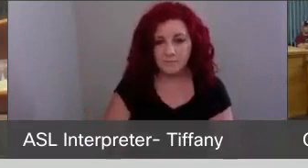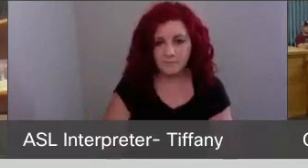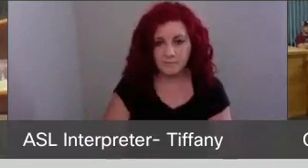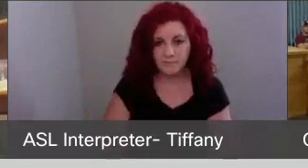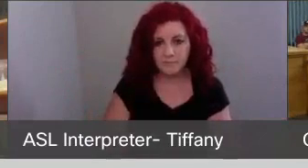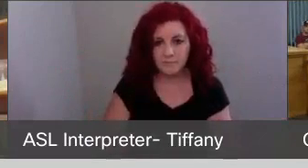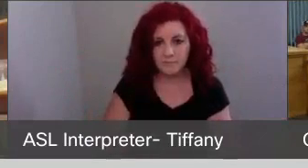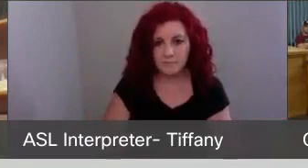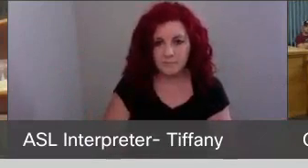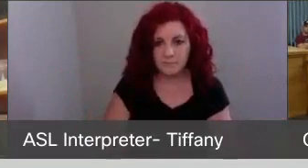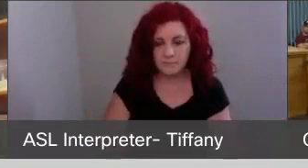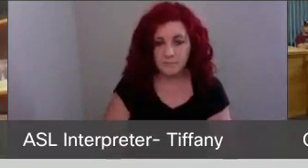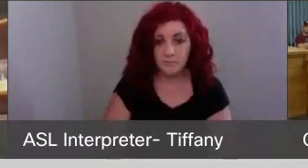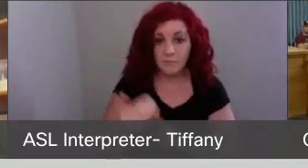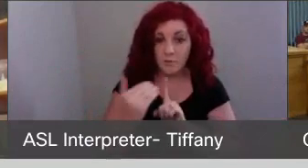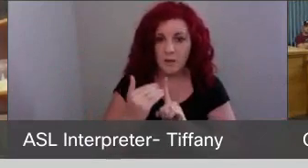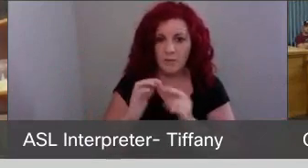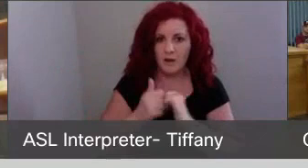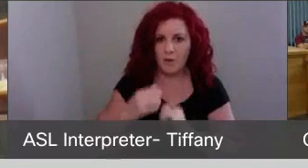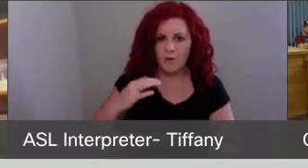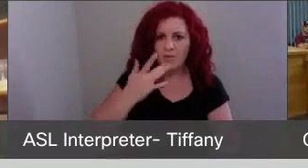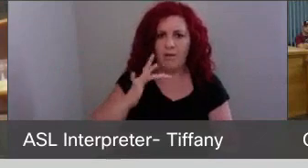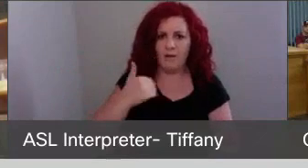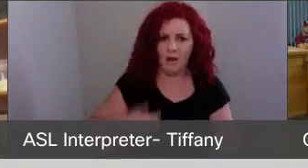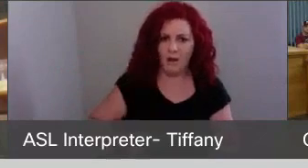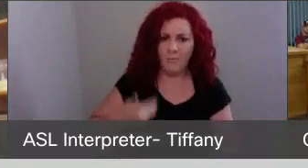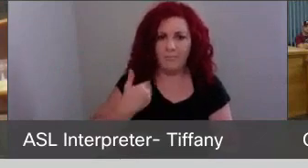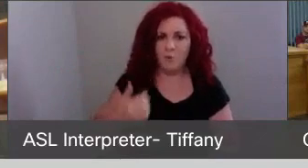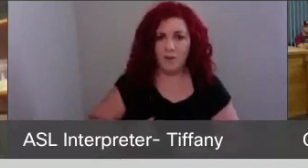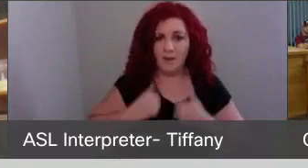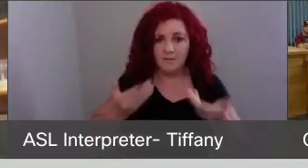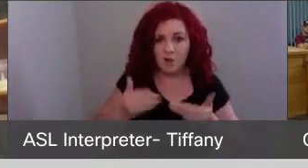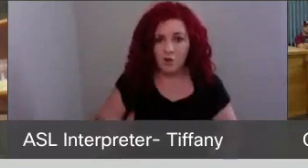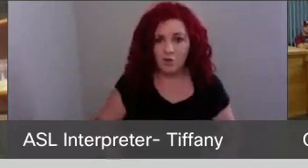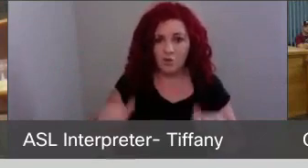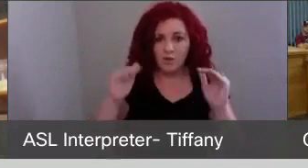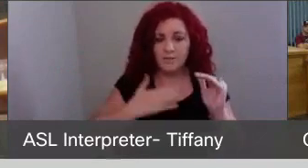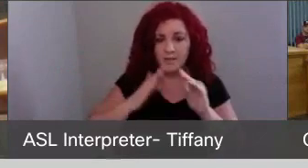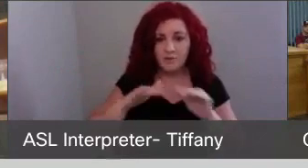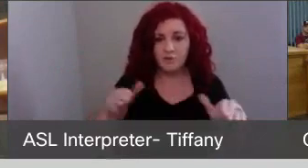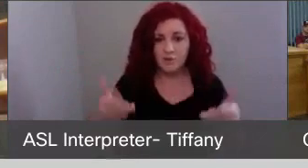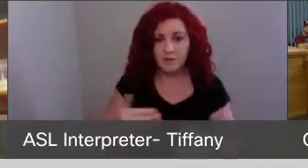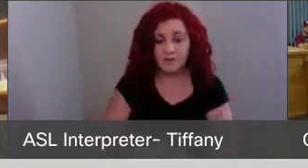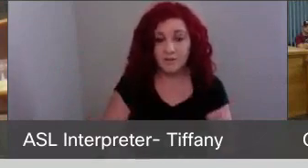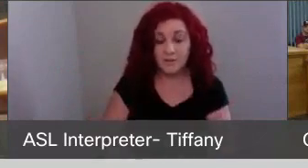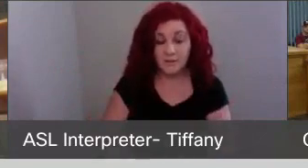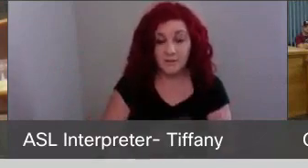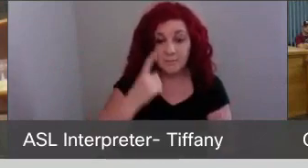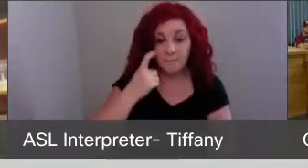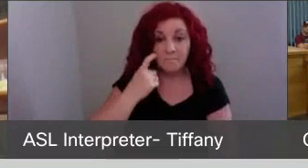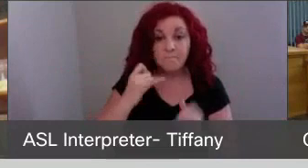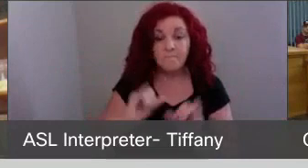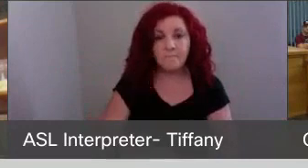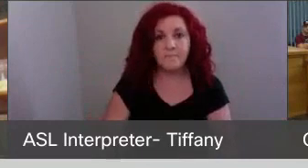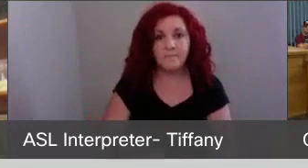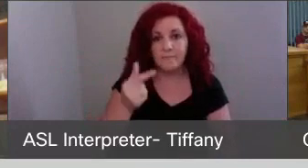it has reminded me of how privileged I am to live here and have raised my kids here. Yeah. In Graham County